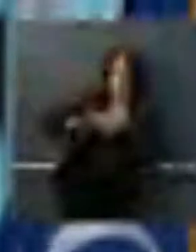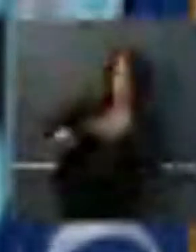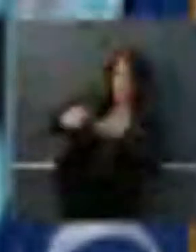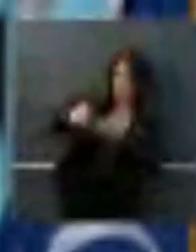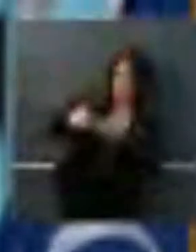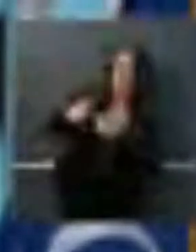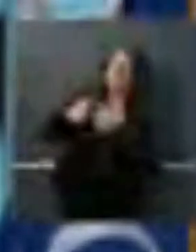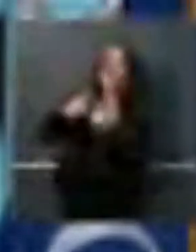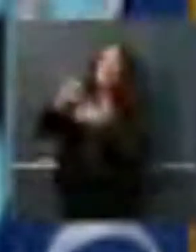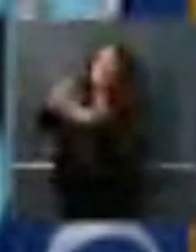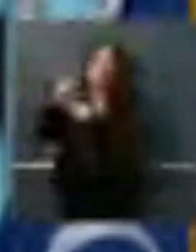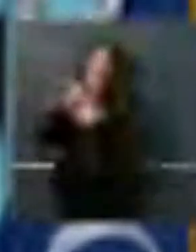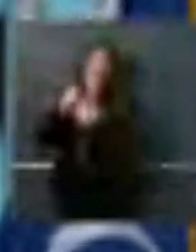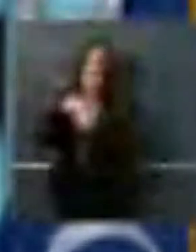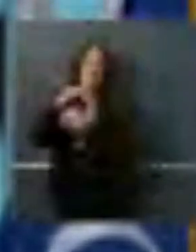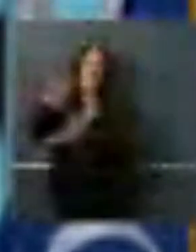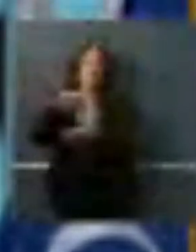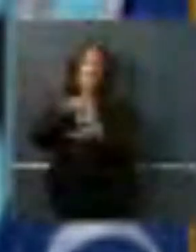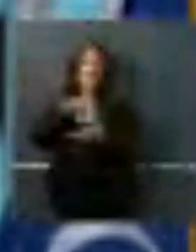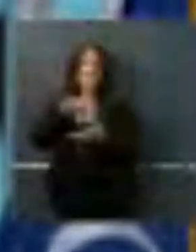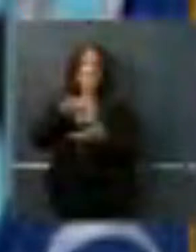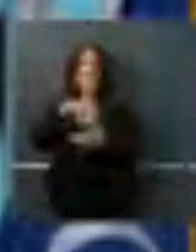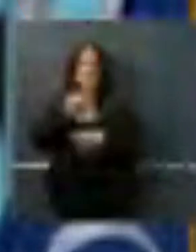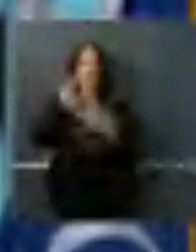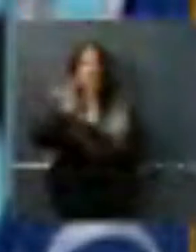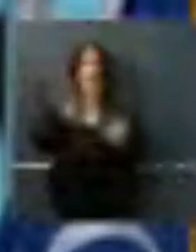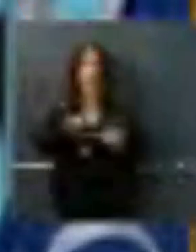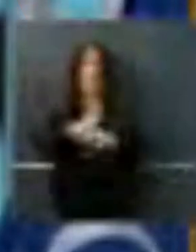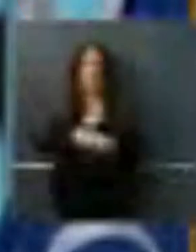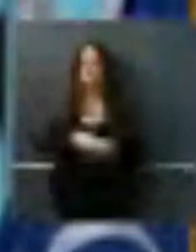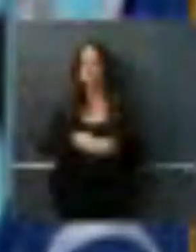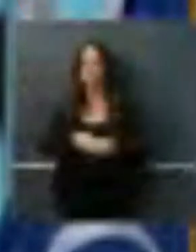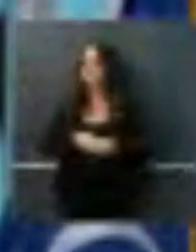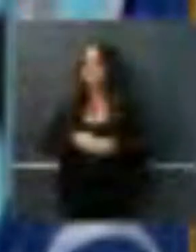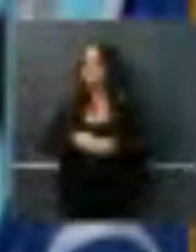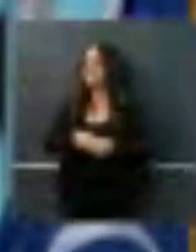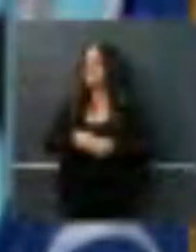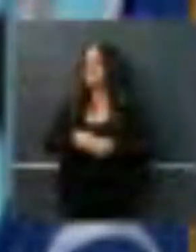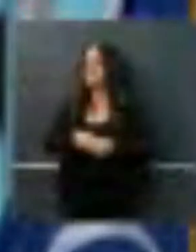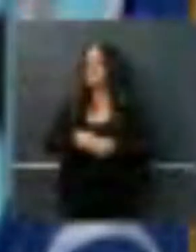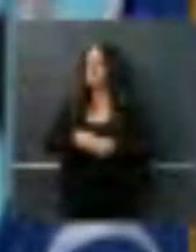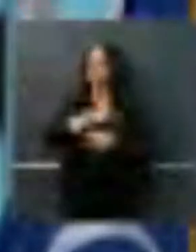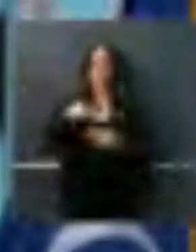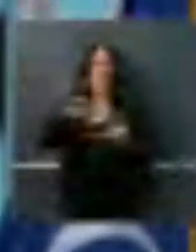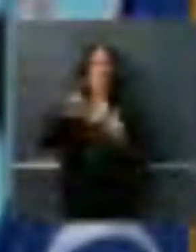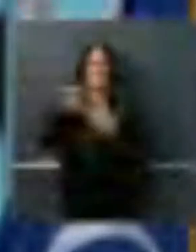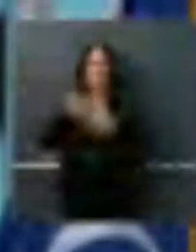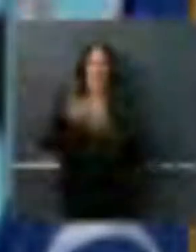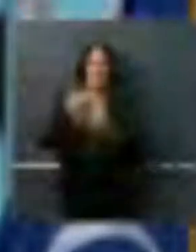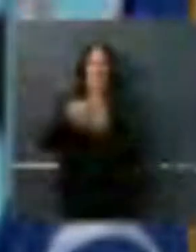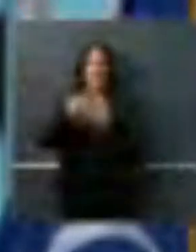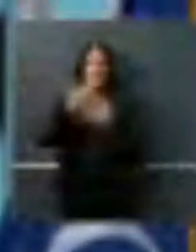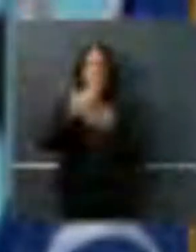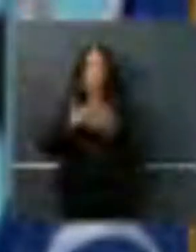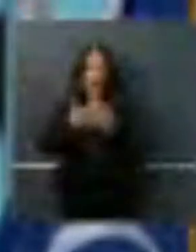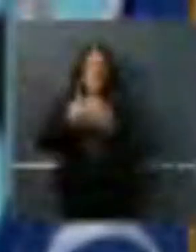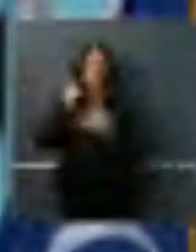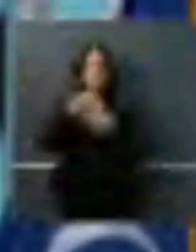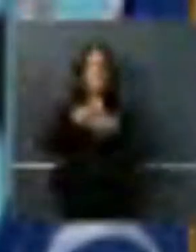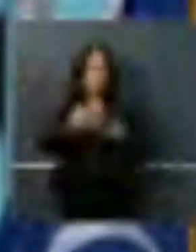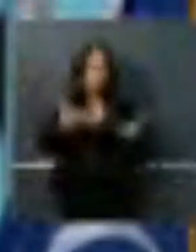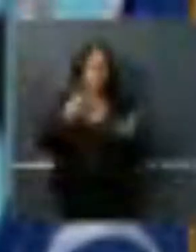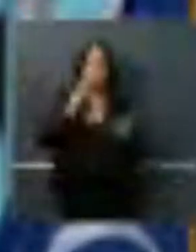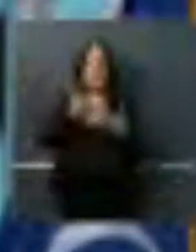actually have outperformed in that account and in another SBA account, which is the disaster assistance